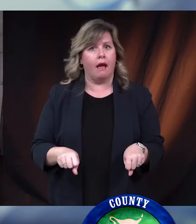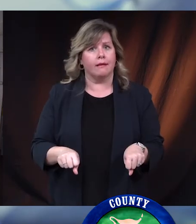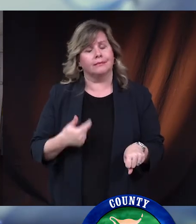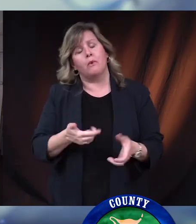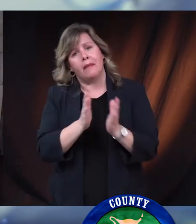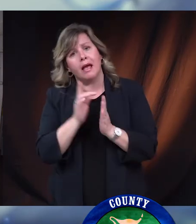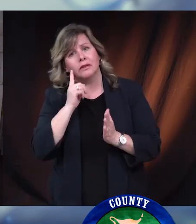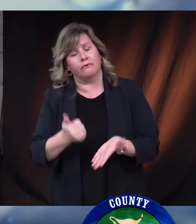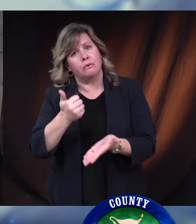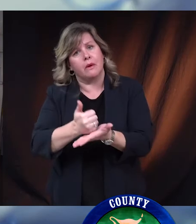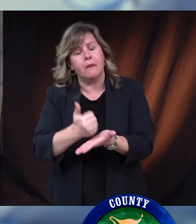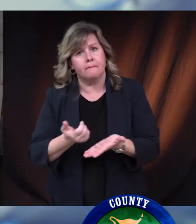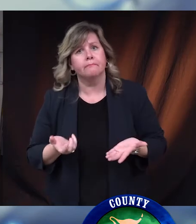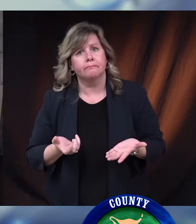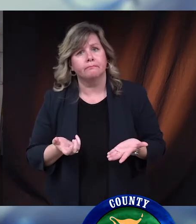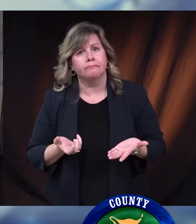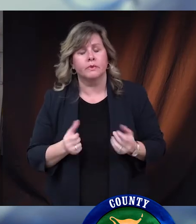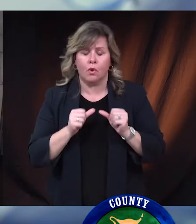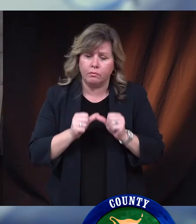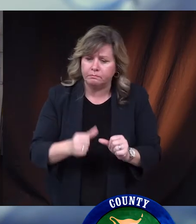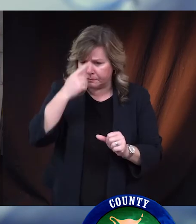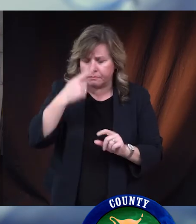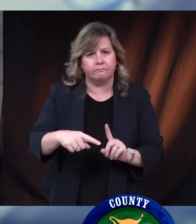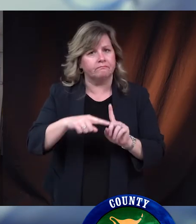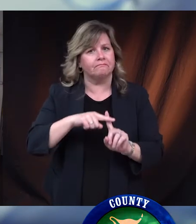and I'm asking for your help. So please continue to stay